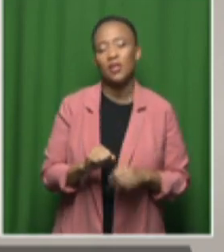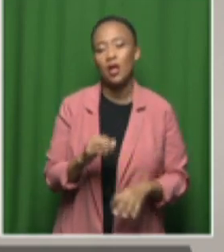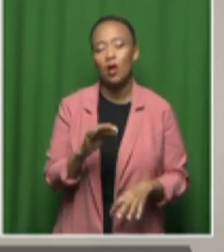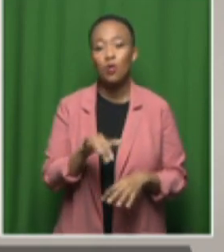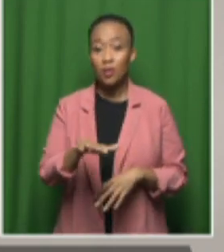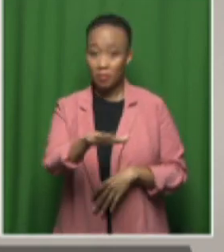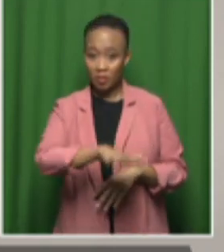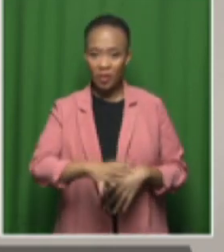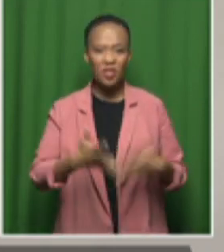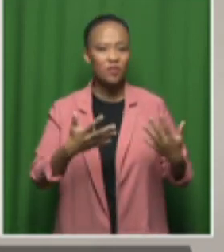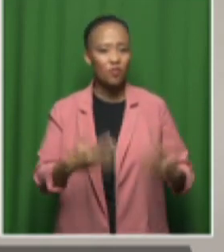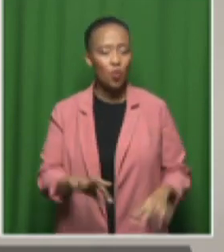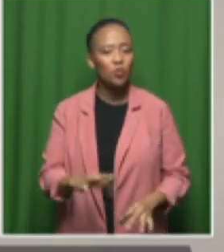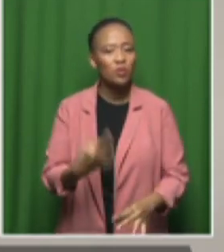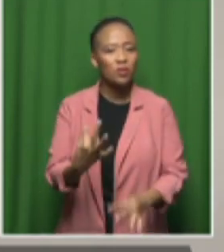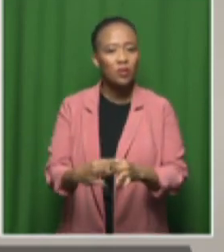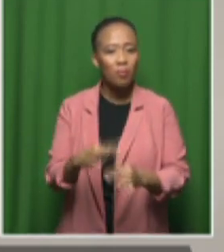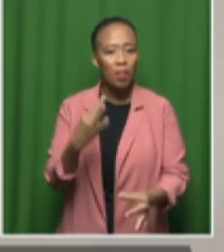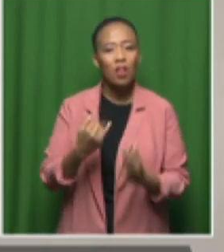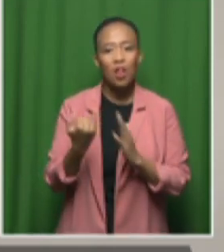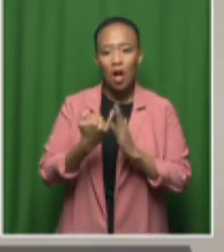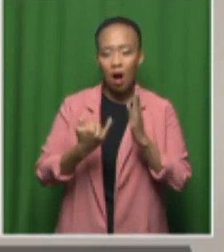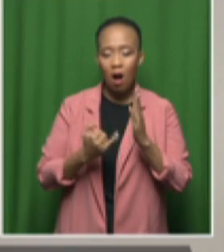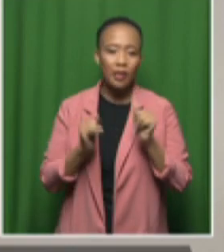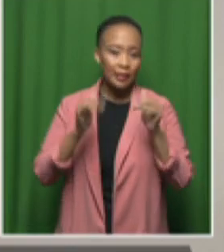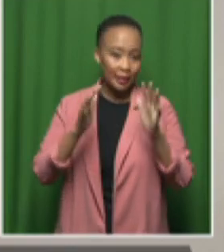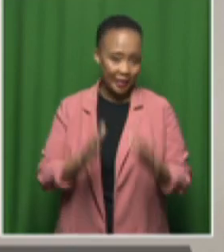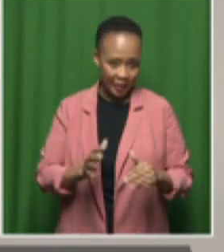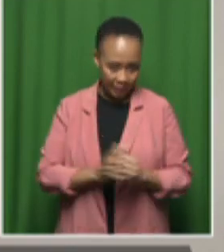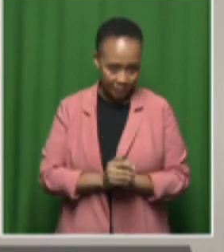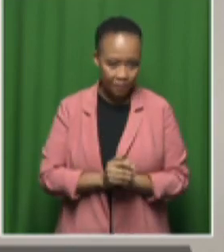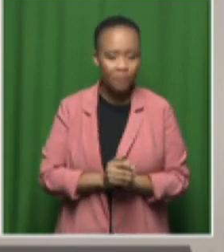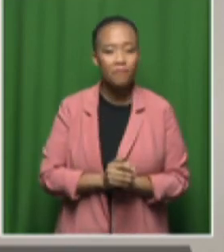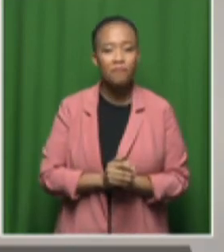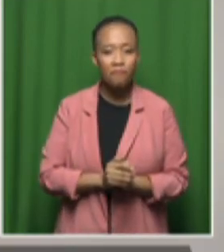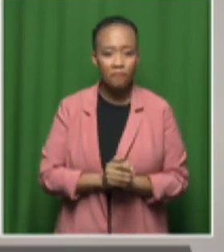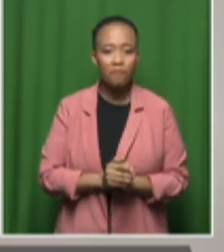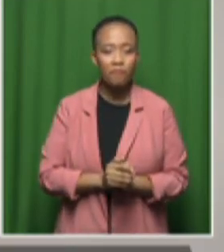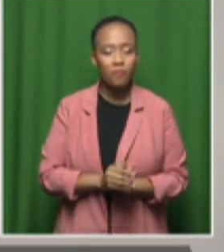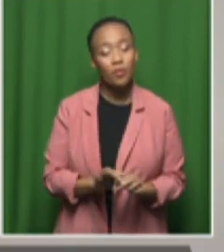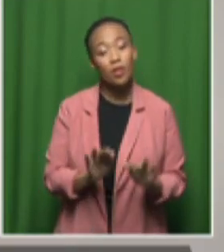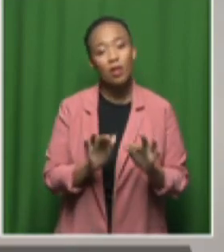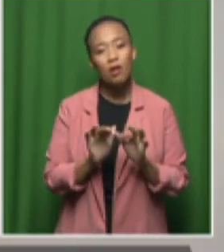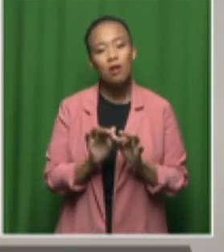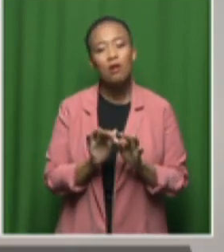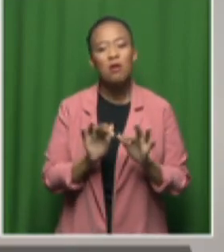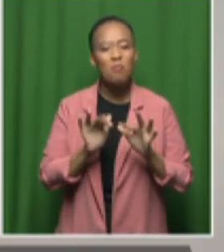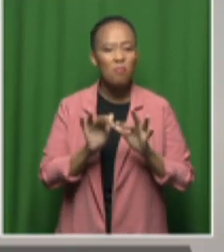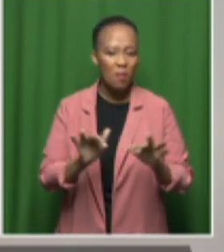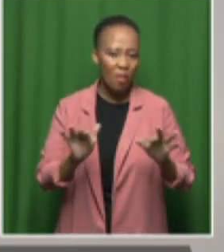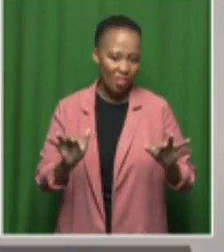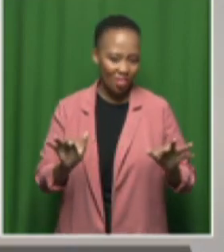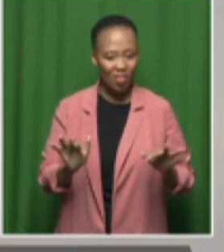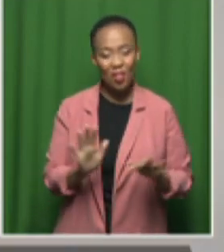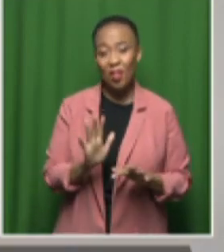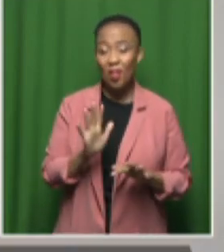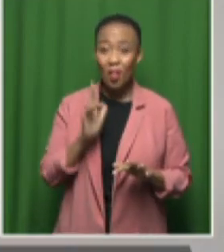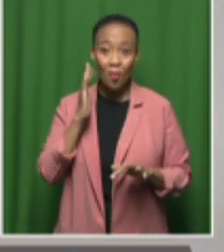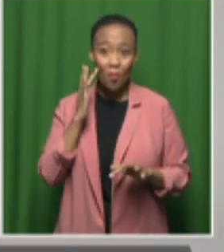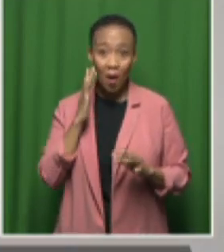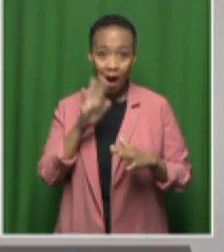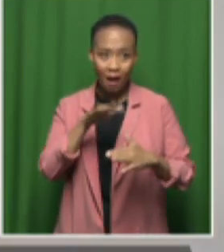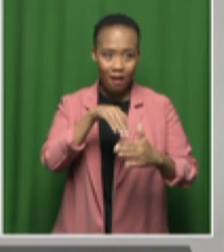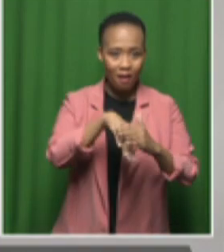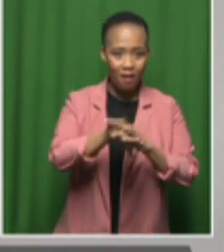artist. Mm-hmm. And we're very excited. I mean, the people will see when they get to the exhibition,